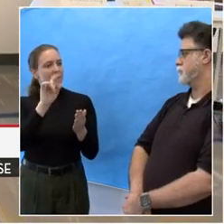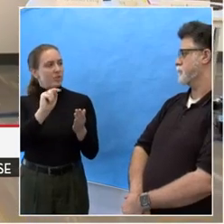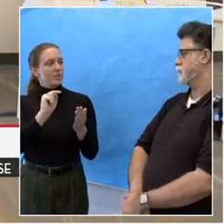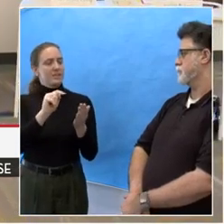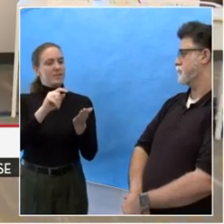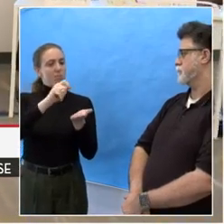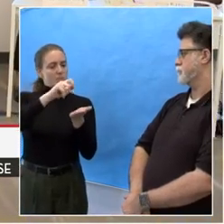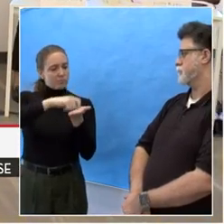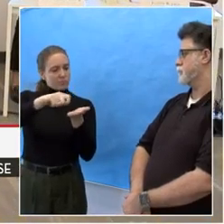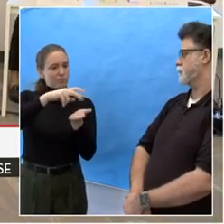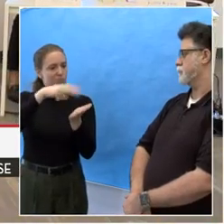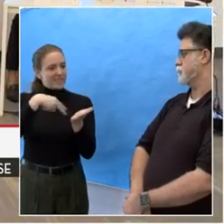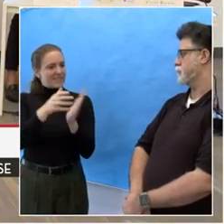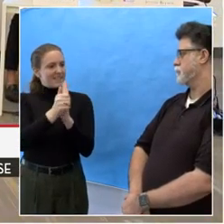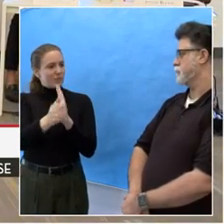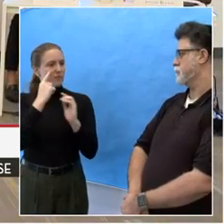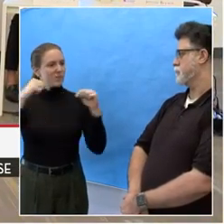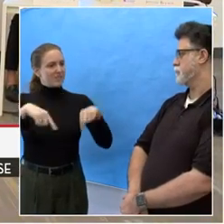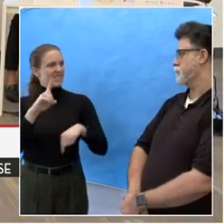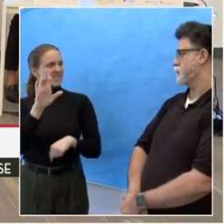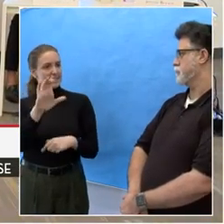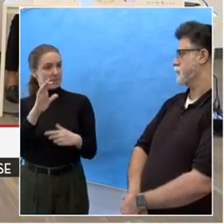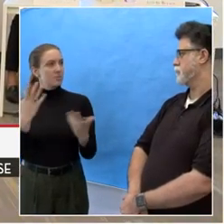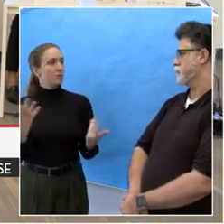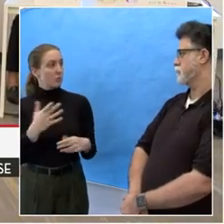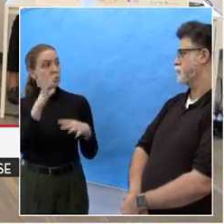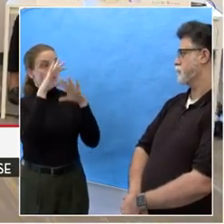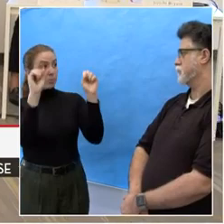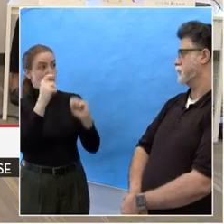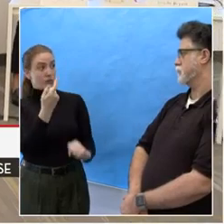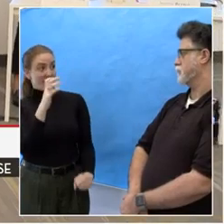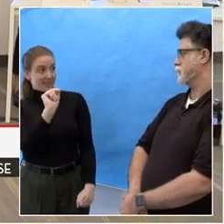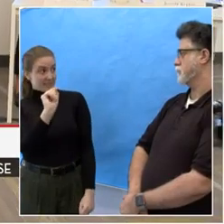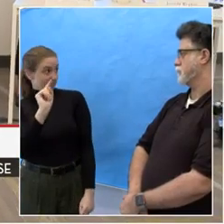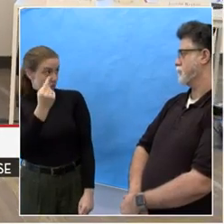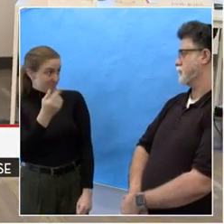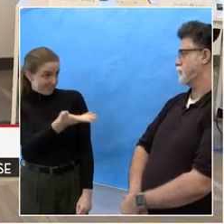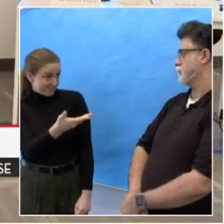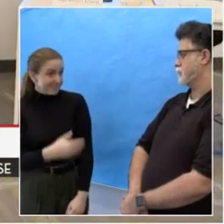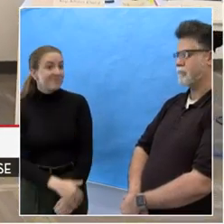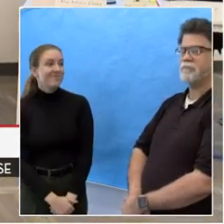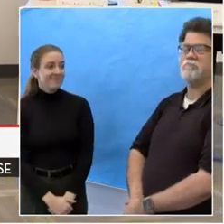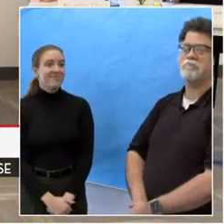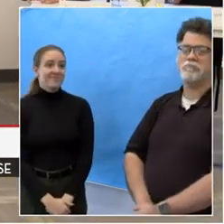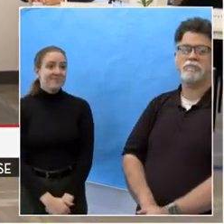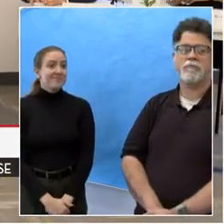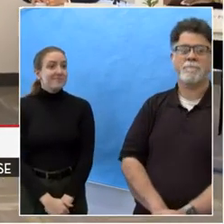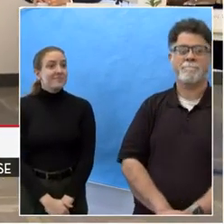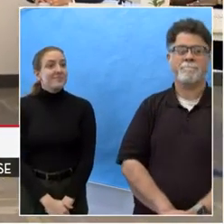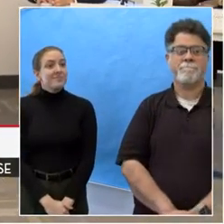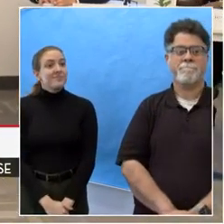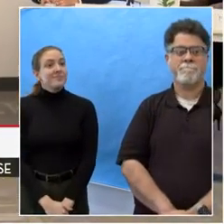minutes to respond. Superintendent Grant, can we start with you? Oh, why do I go first? I think,